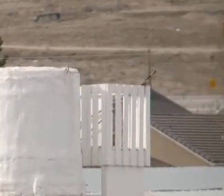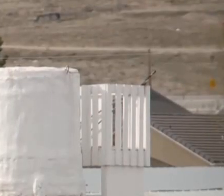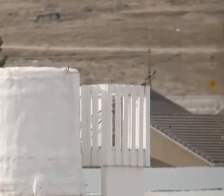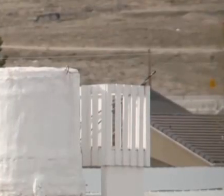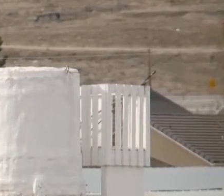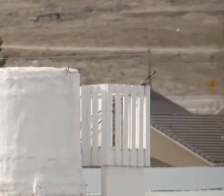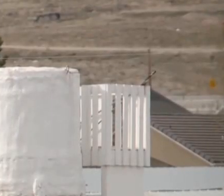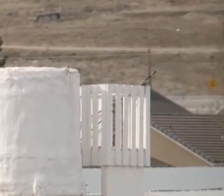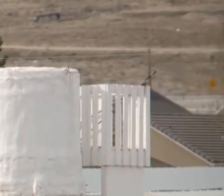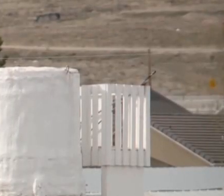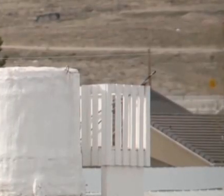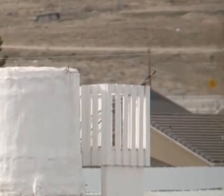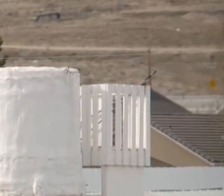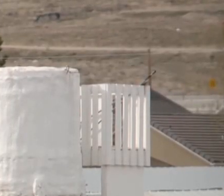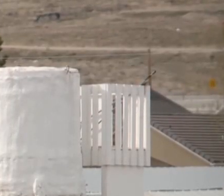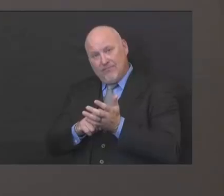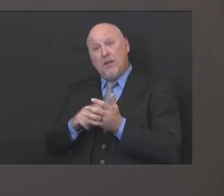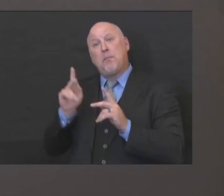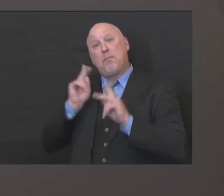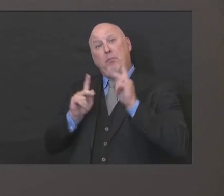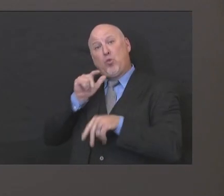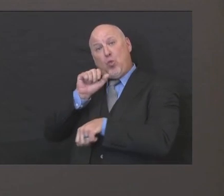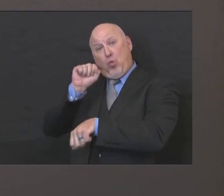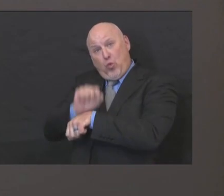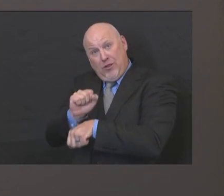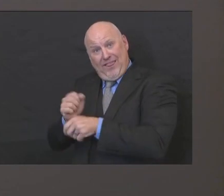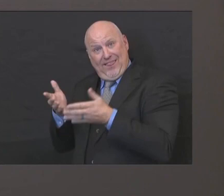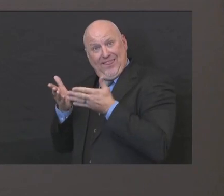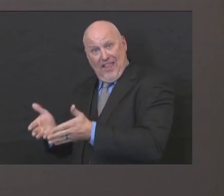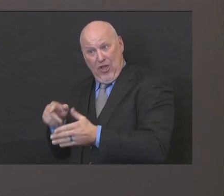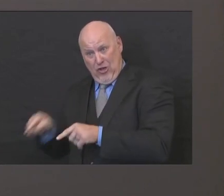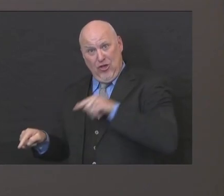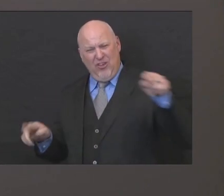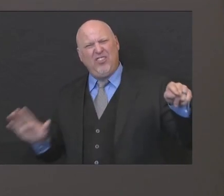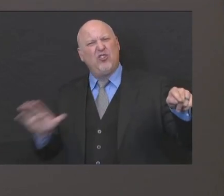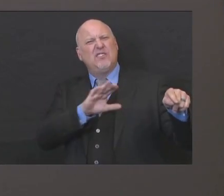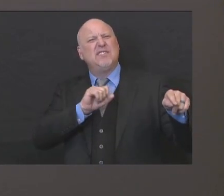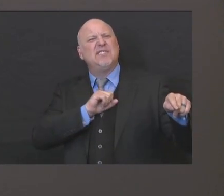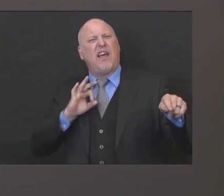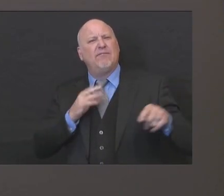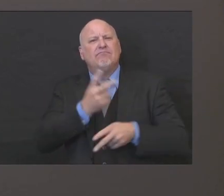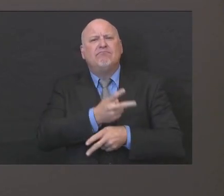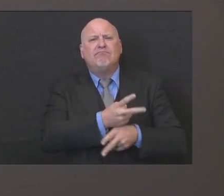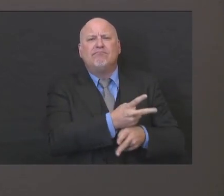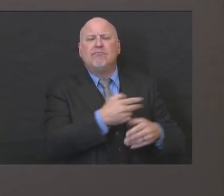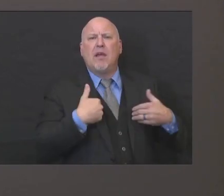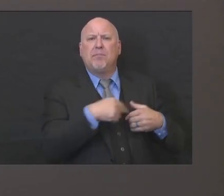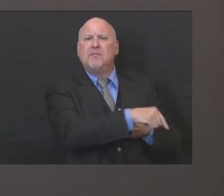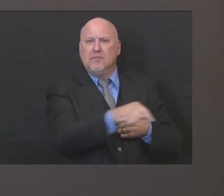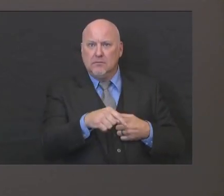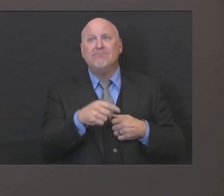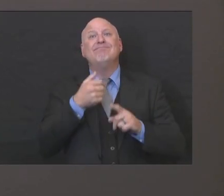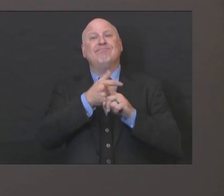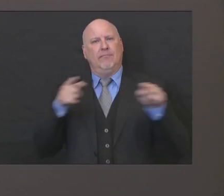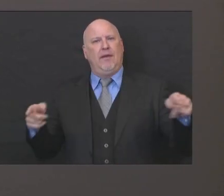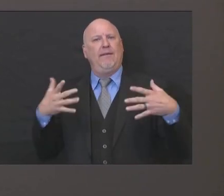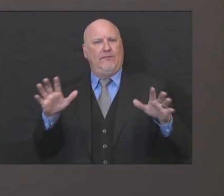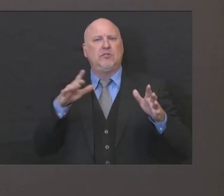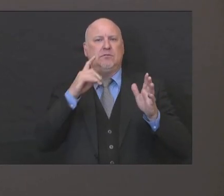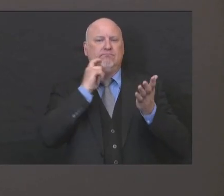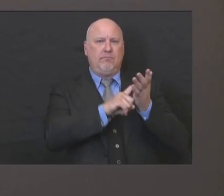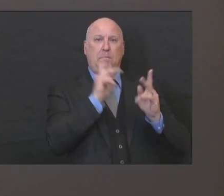farms also got the virus. There currently remains no conclusive evidence that animals, including mink, play a significant role